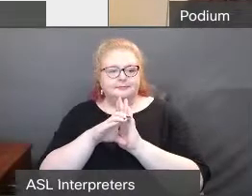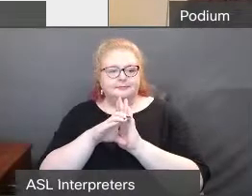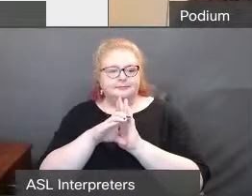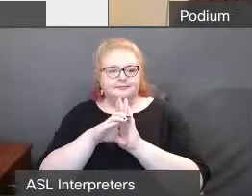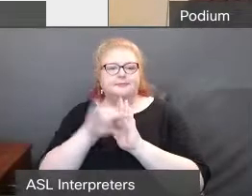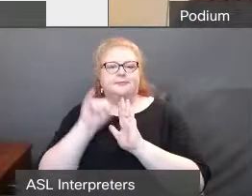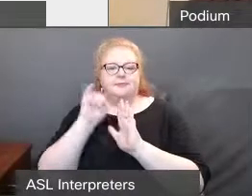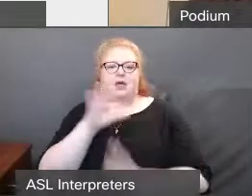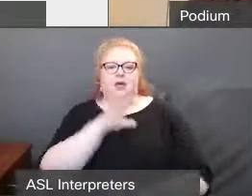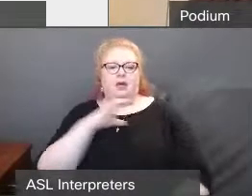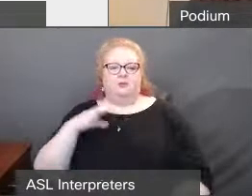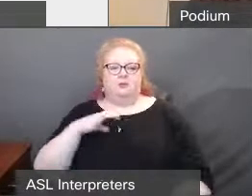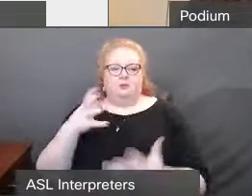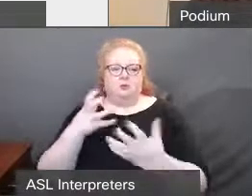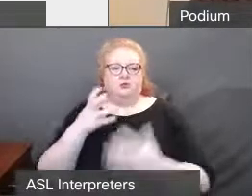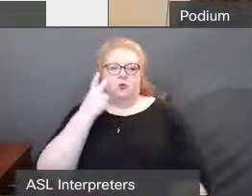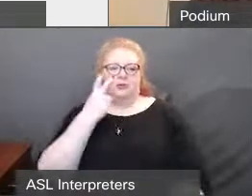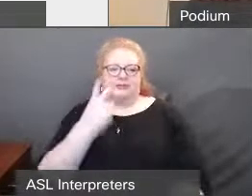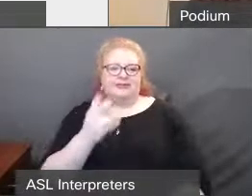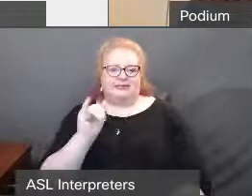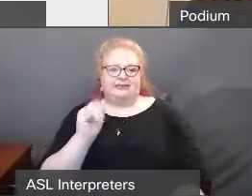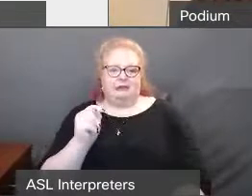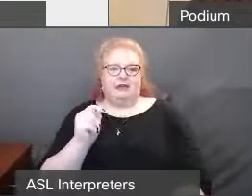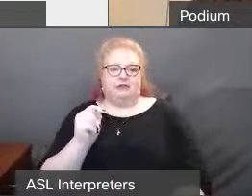If the commission would like to see it.